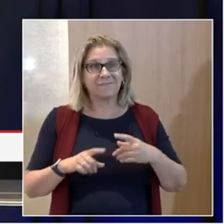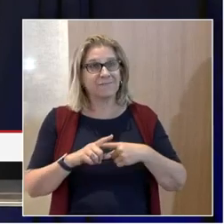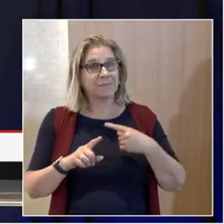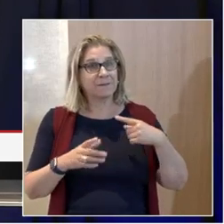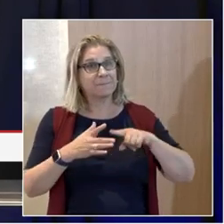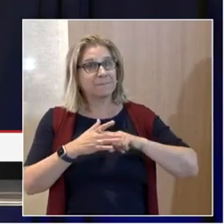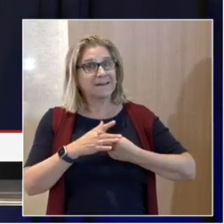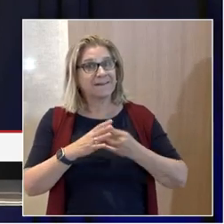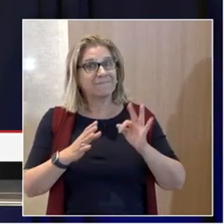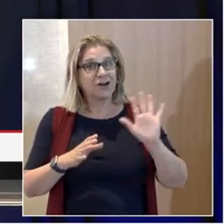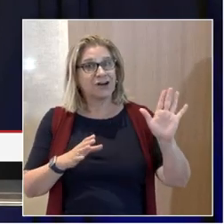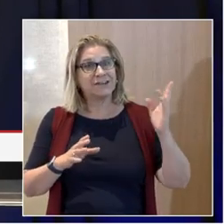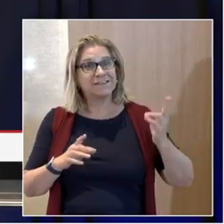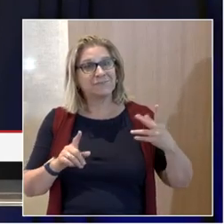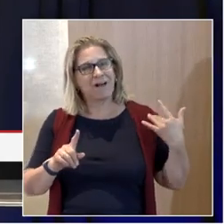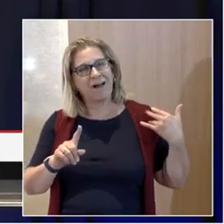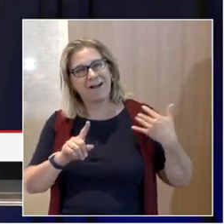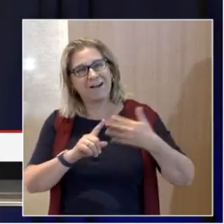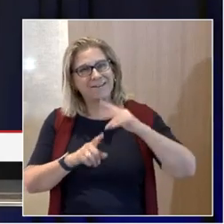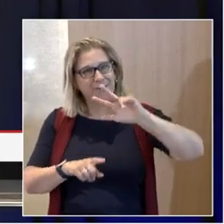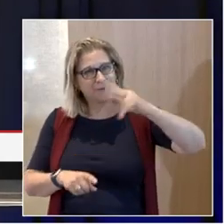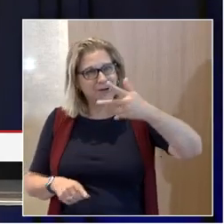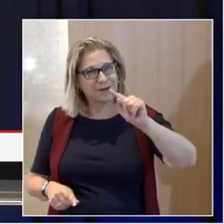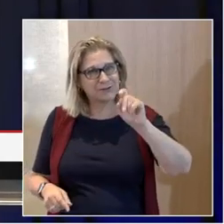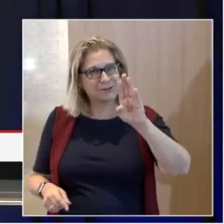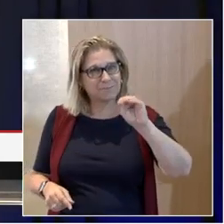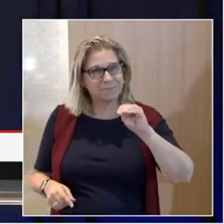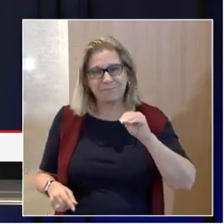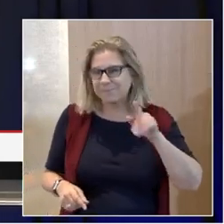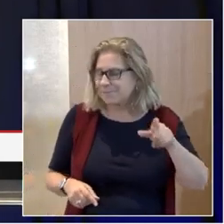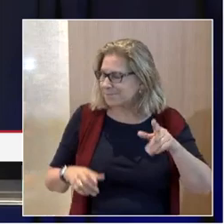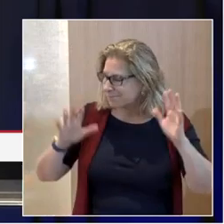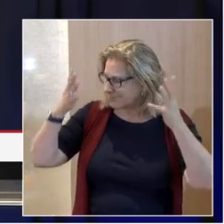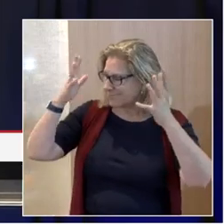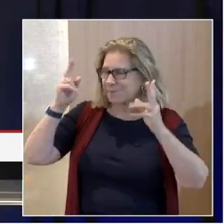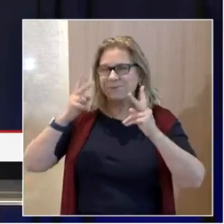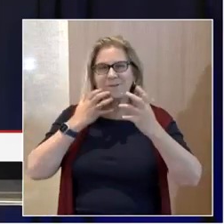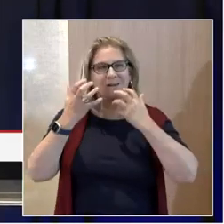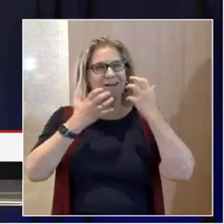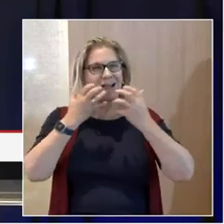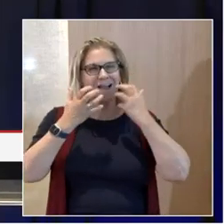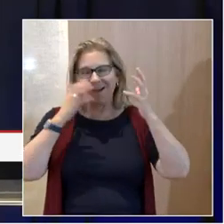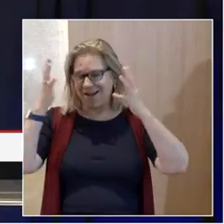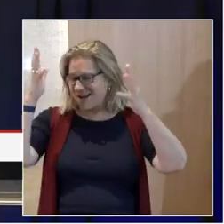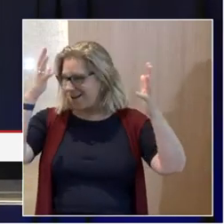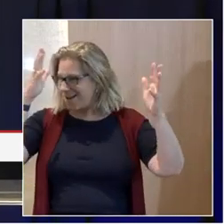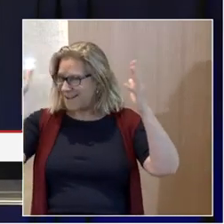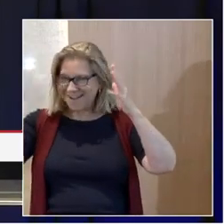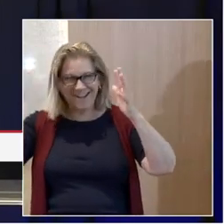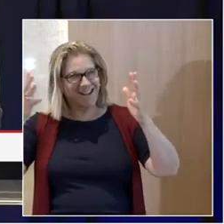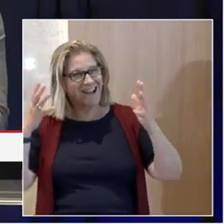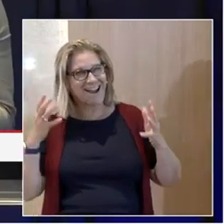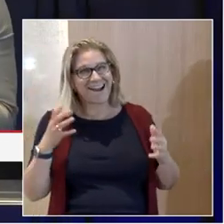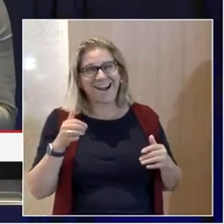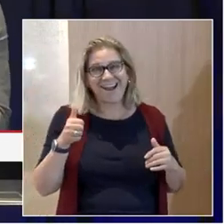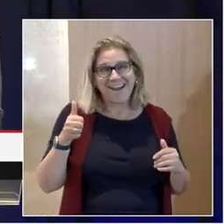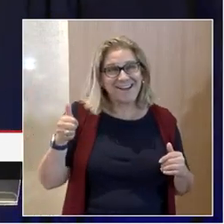has made it very clear. We can round a round of applause for that. The historic third term